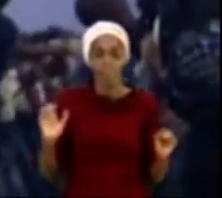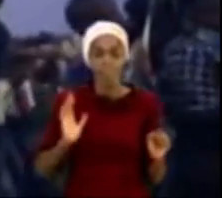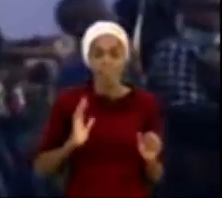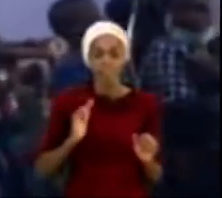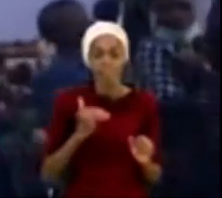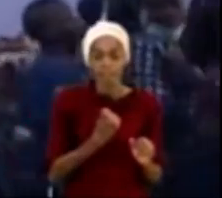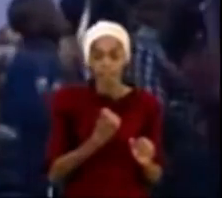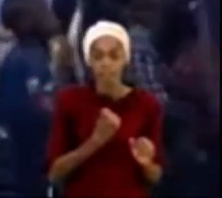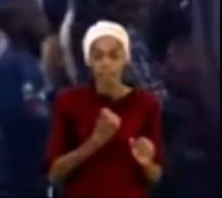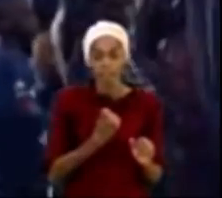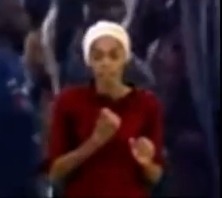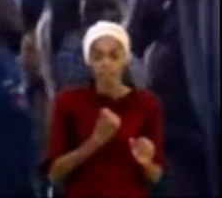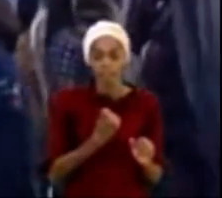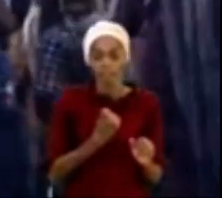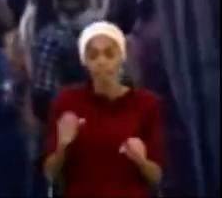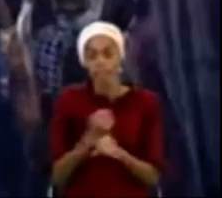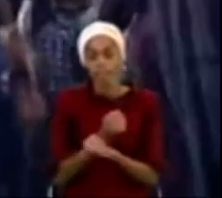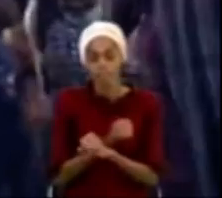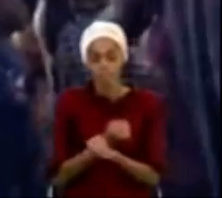saves.